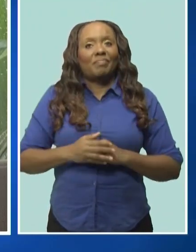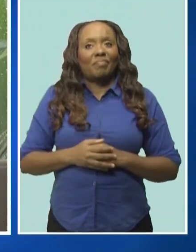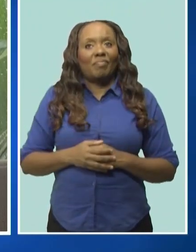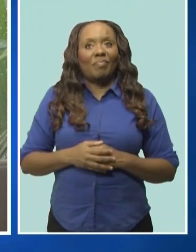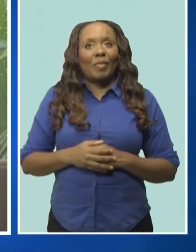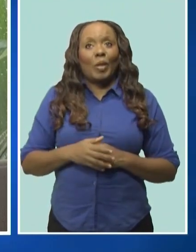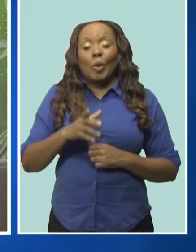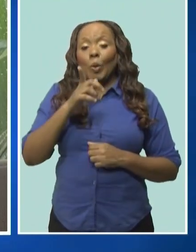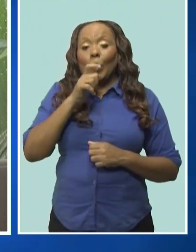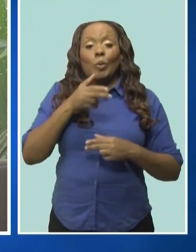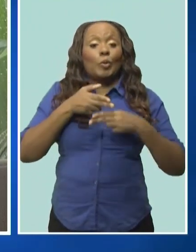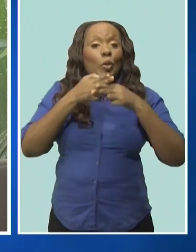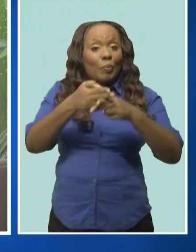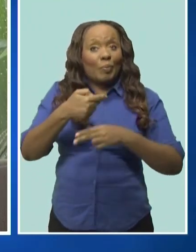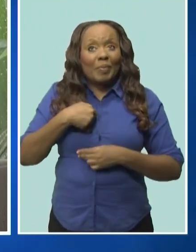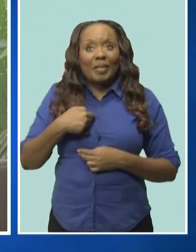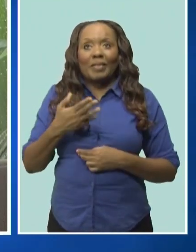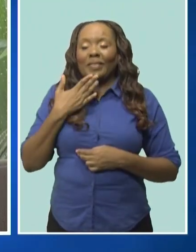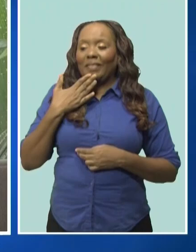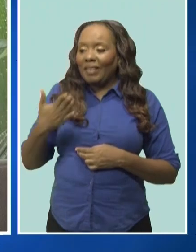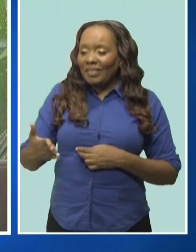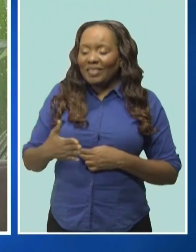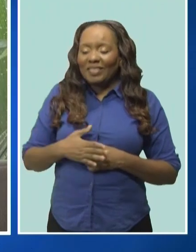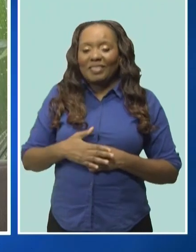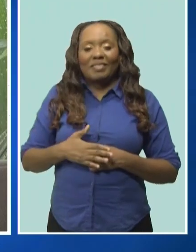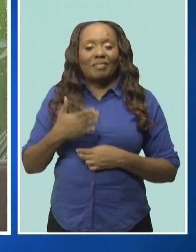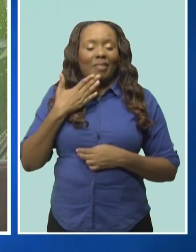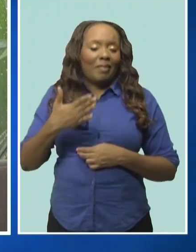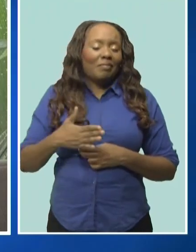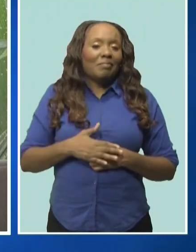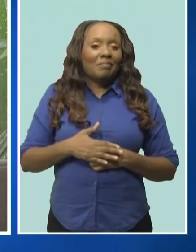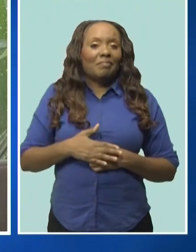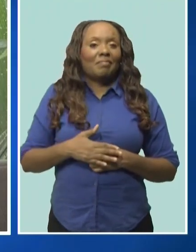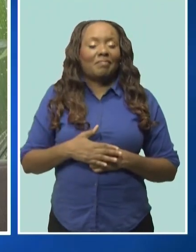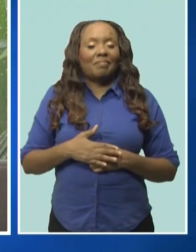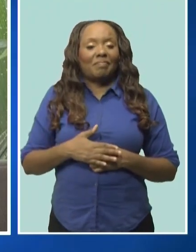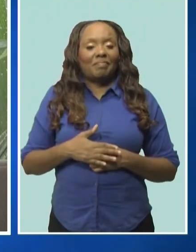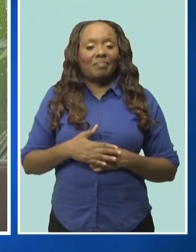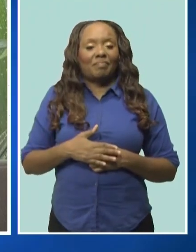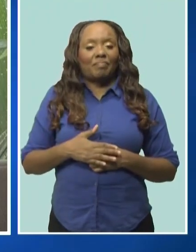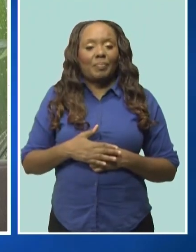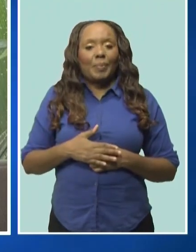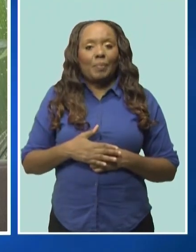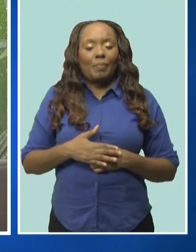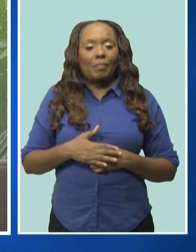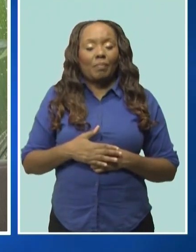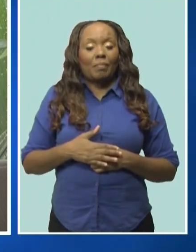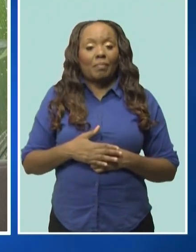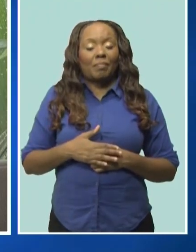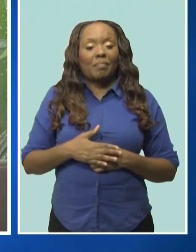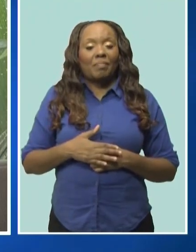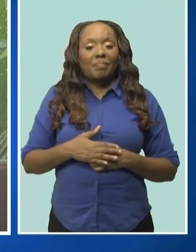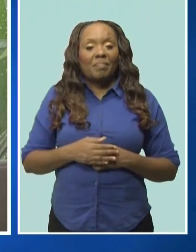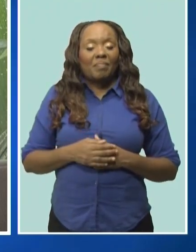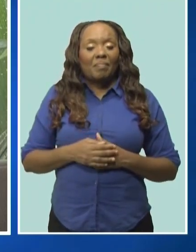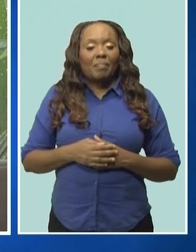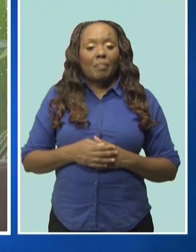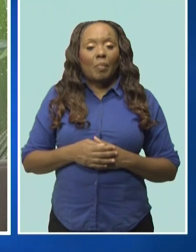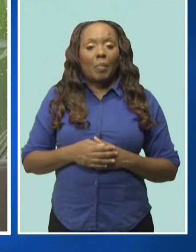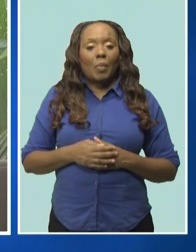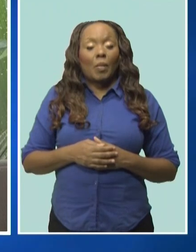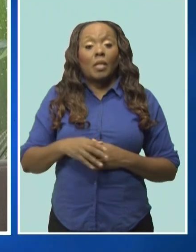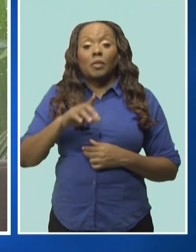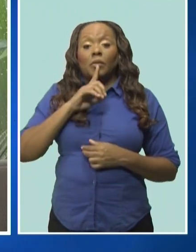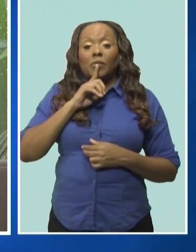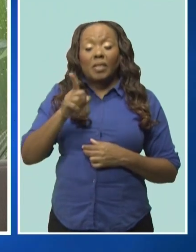whoever nominated me, I just want to say thanks for that nomination, and fundamentally, it's just